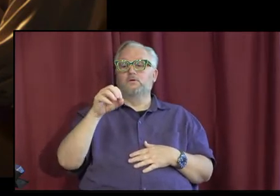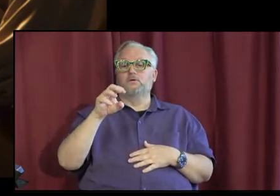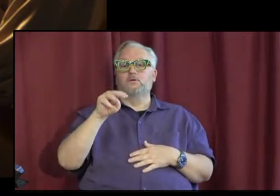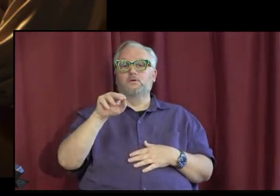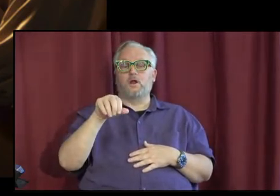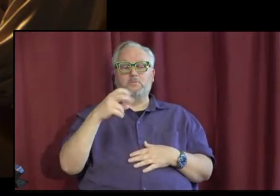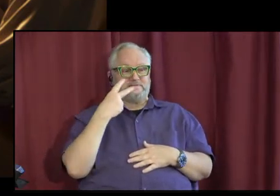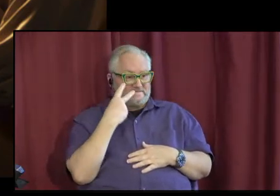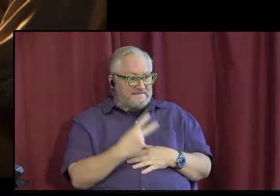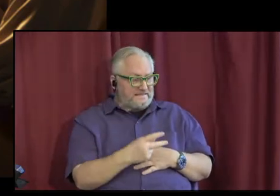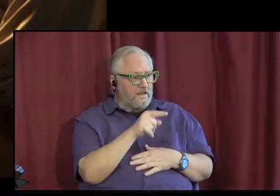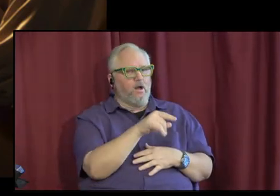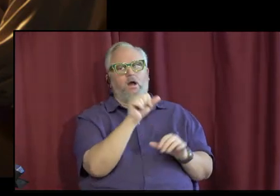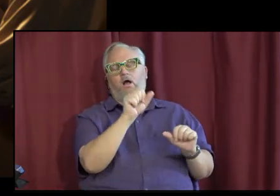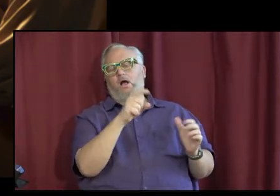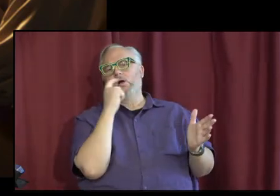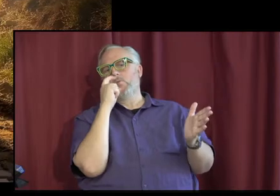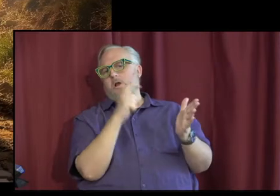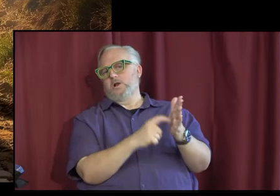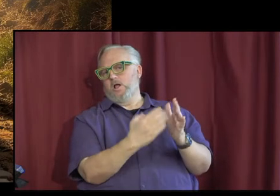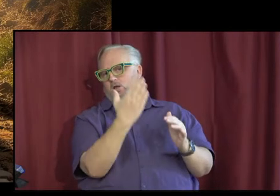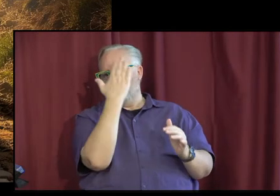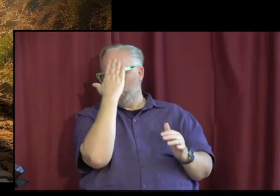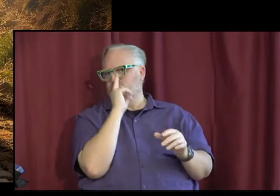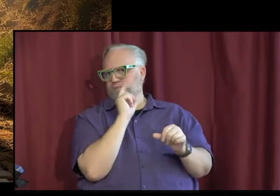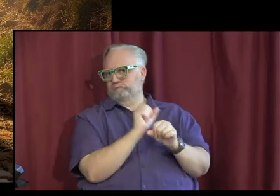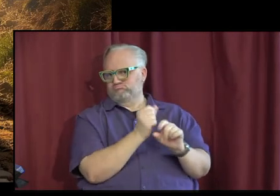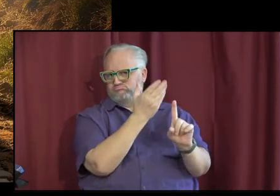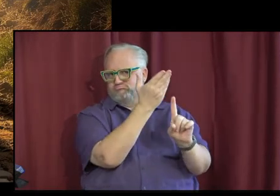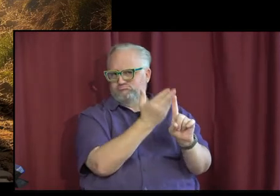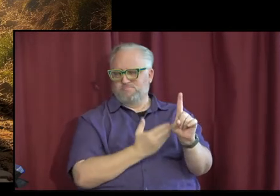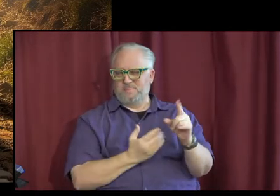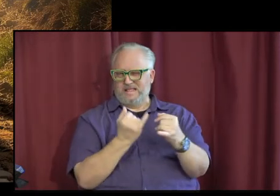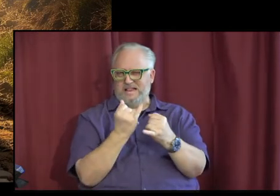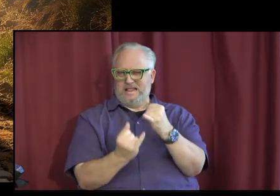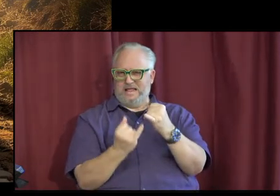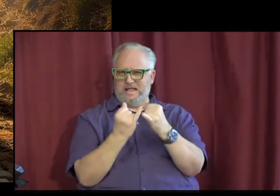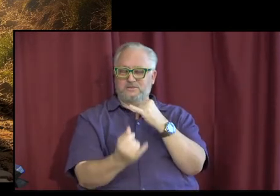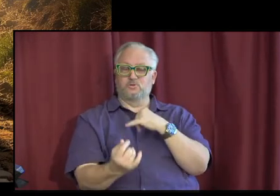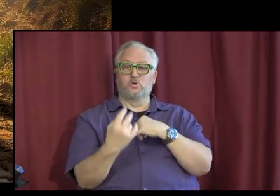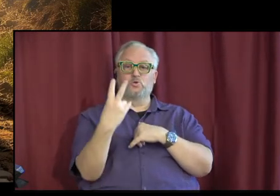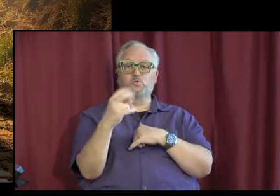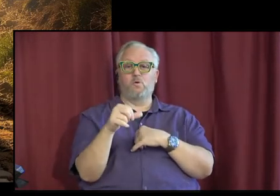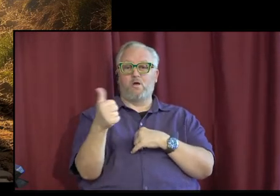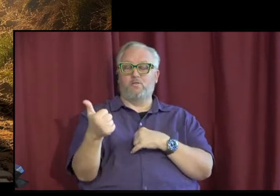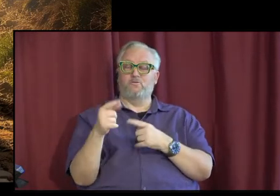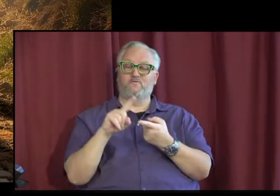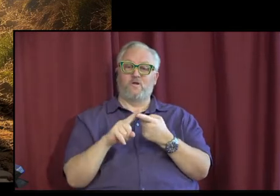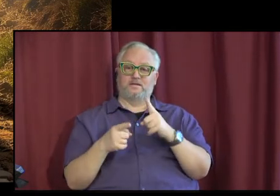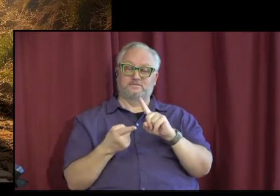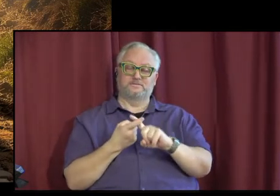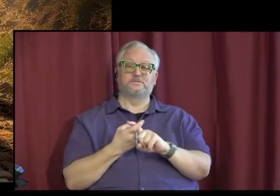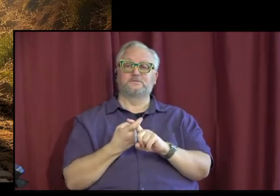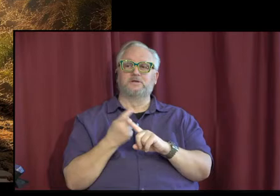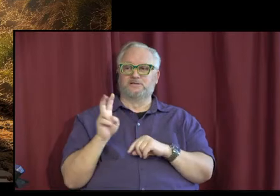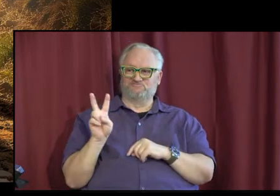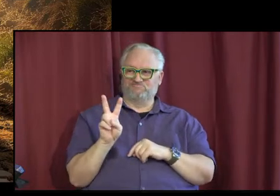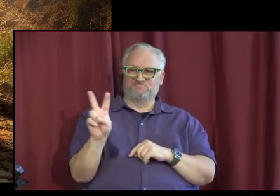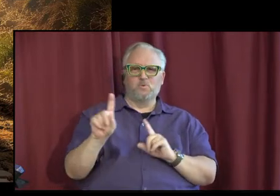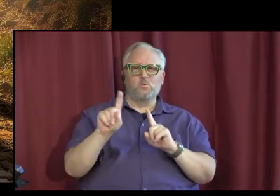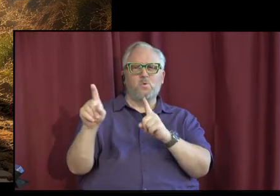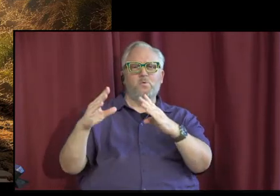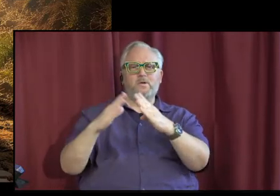friend. And lastly, two of Yeshua's friends are walking along a road toward the town of